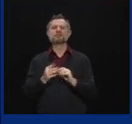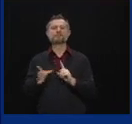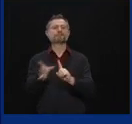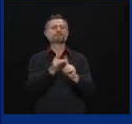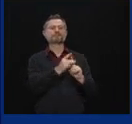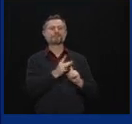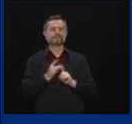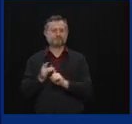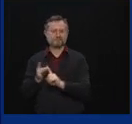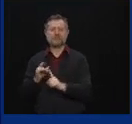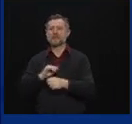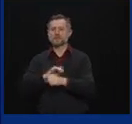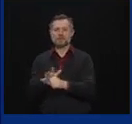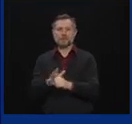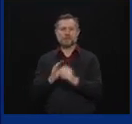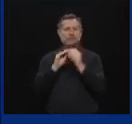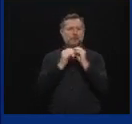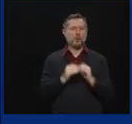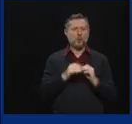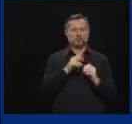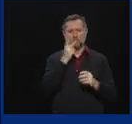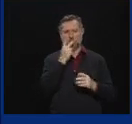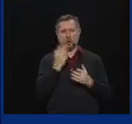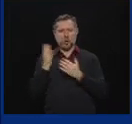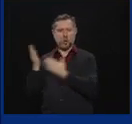I'm not happy about this at all.